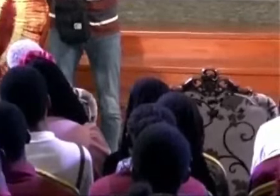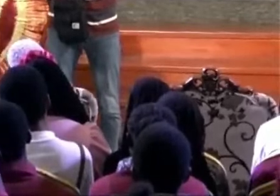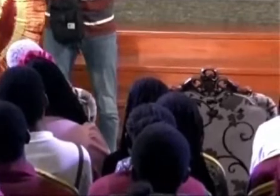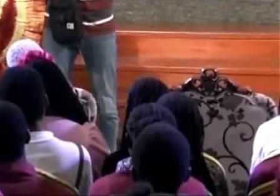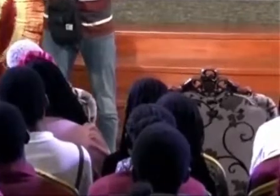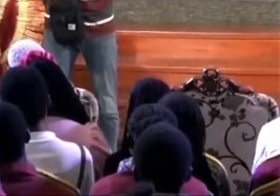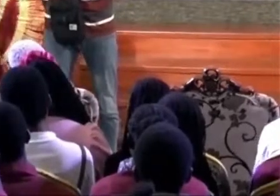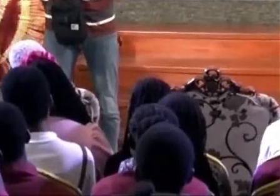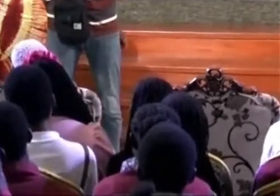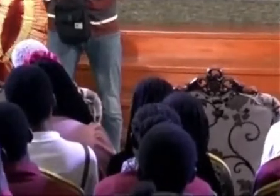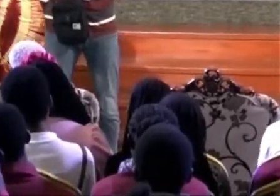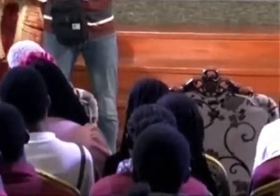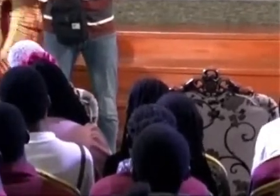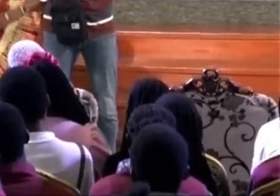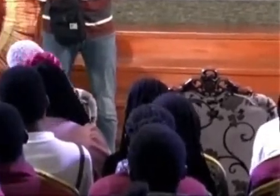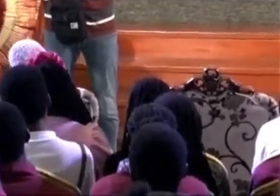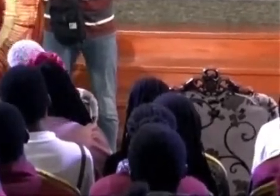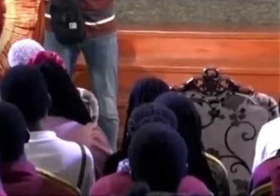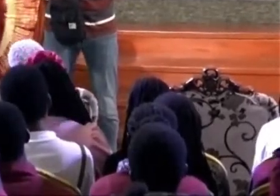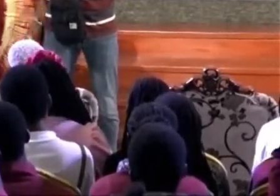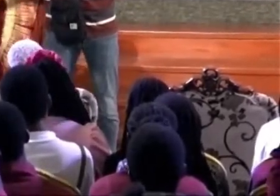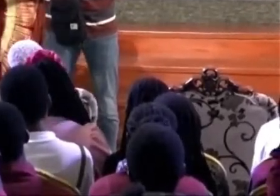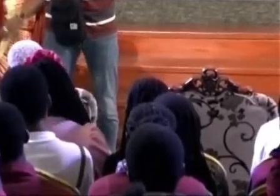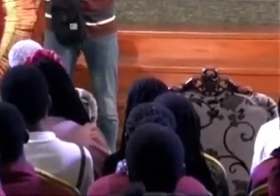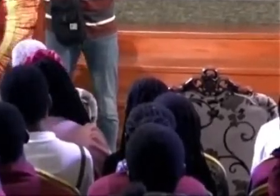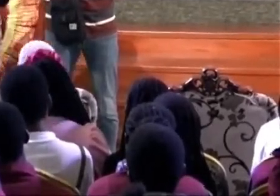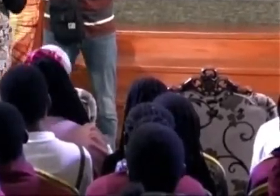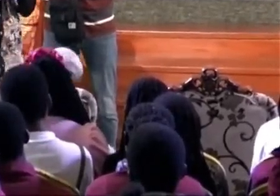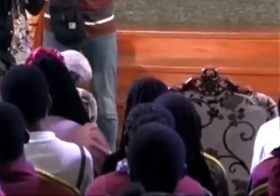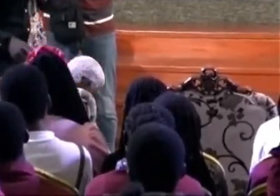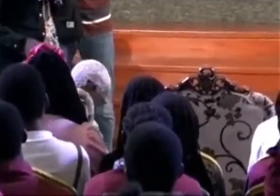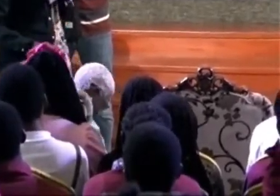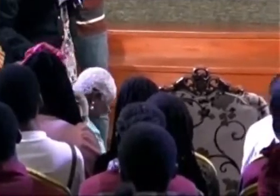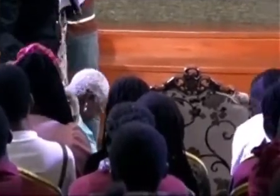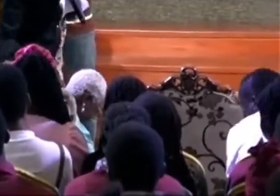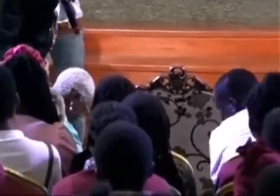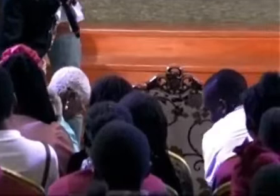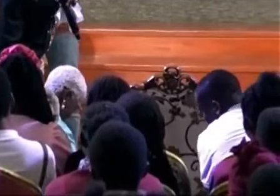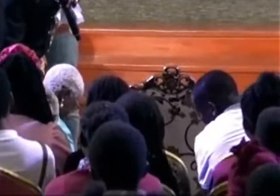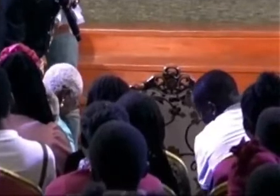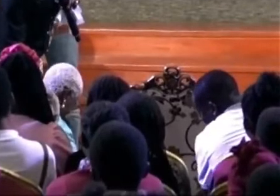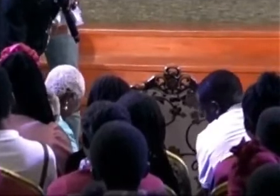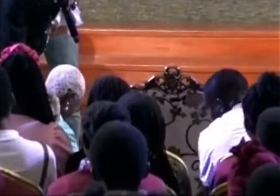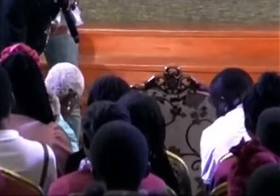Rosie, what do we do? One of them must be given a book as consolation. Consolation.